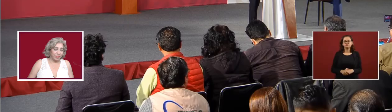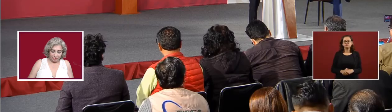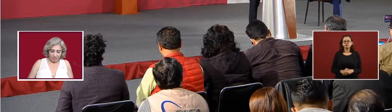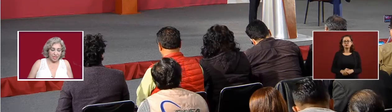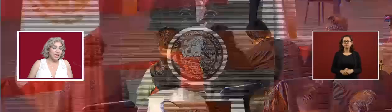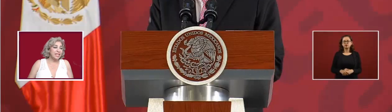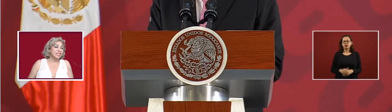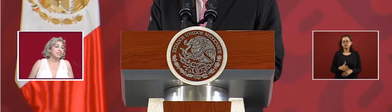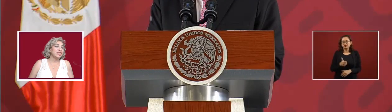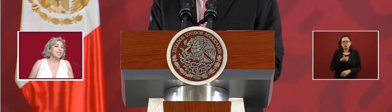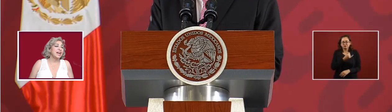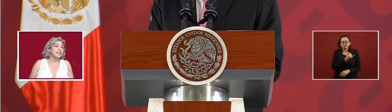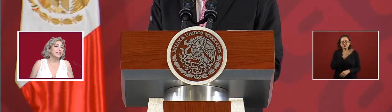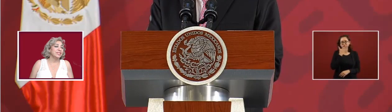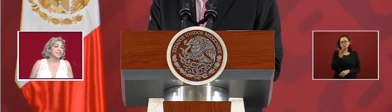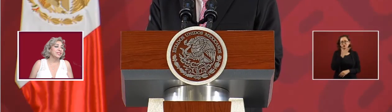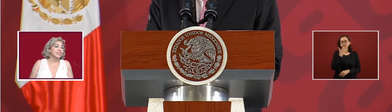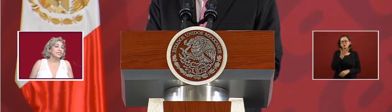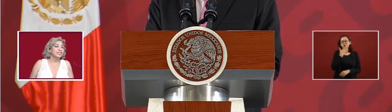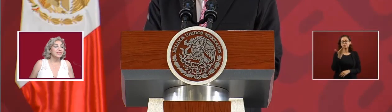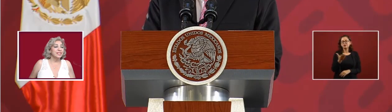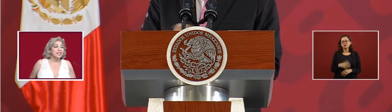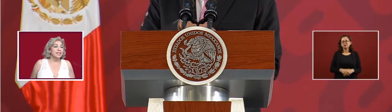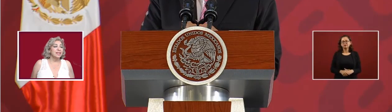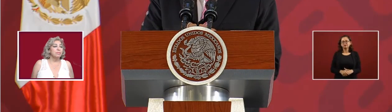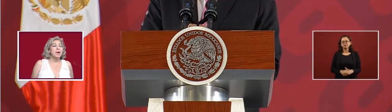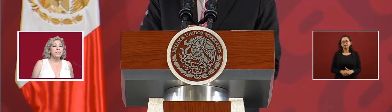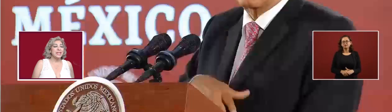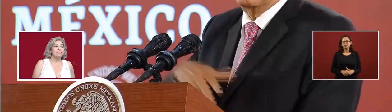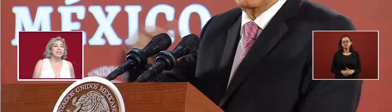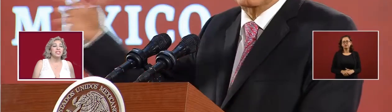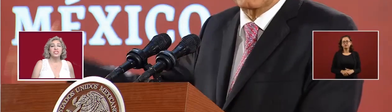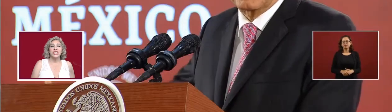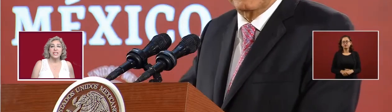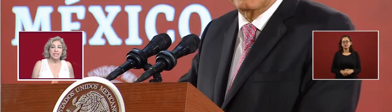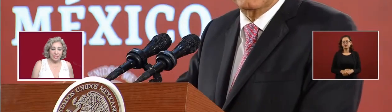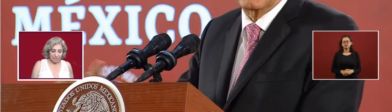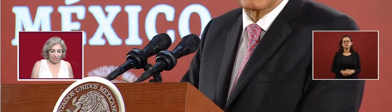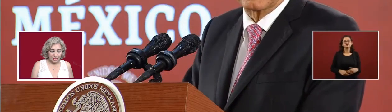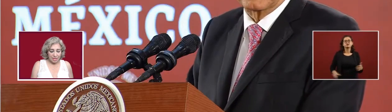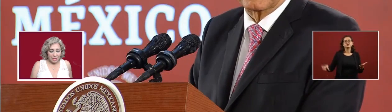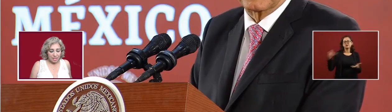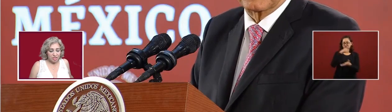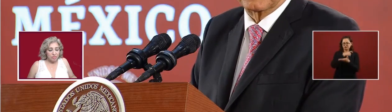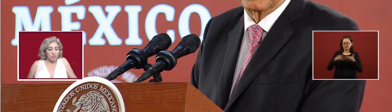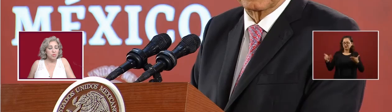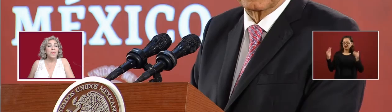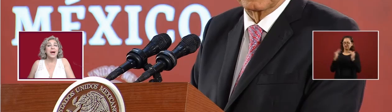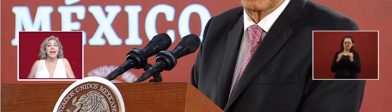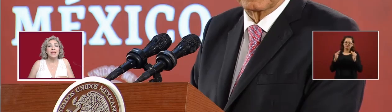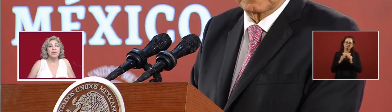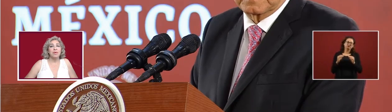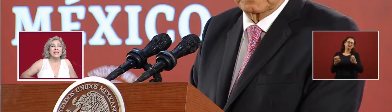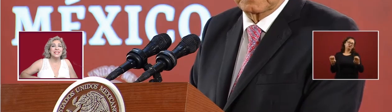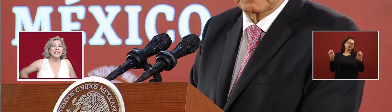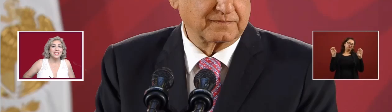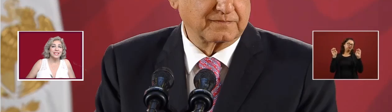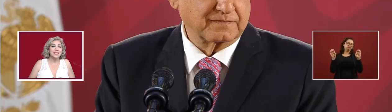it's their style puppet Pantoche to buy